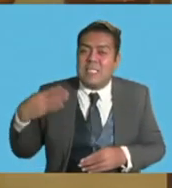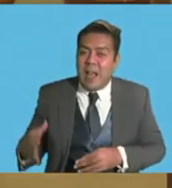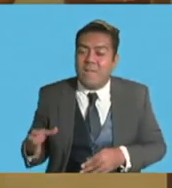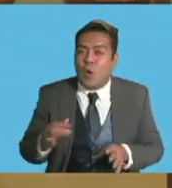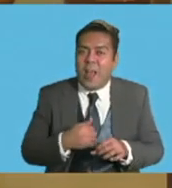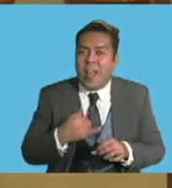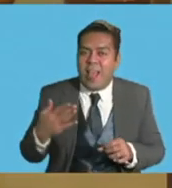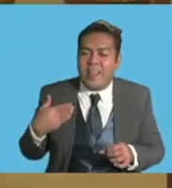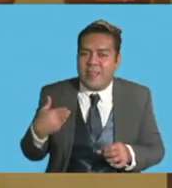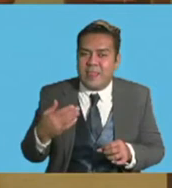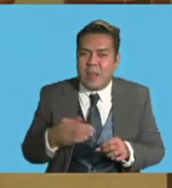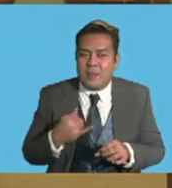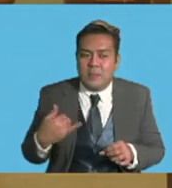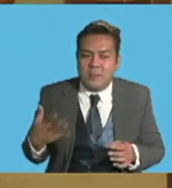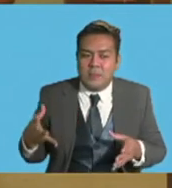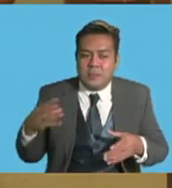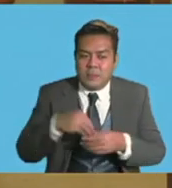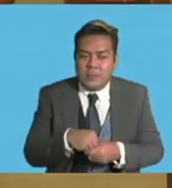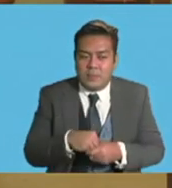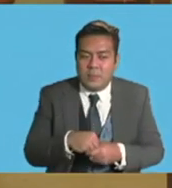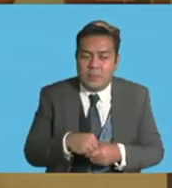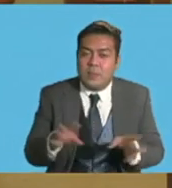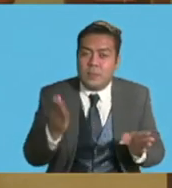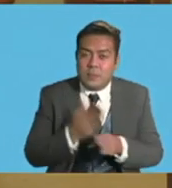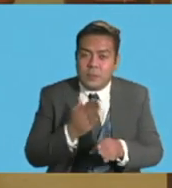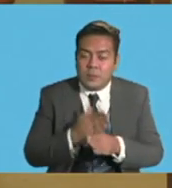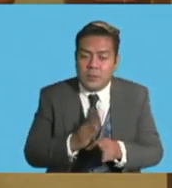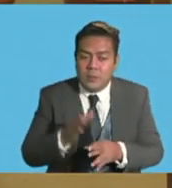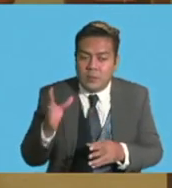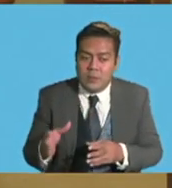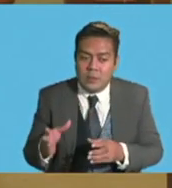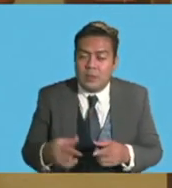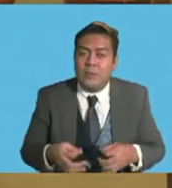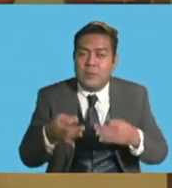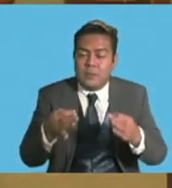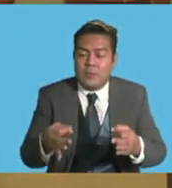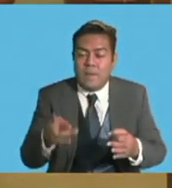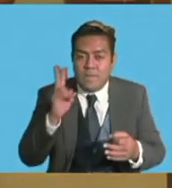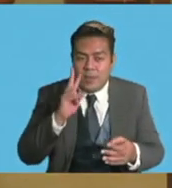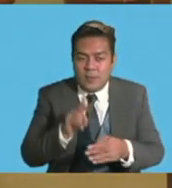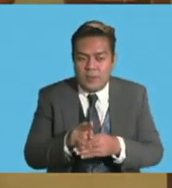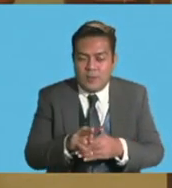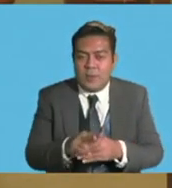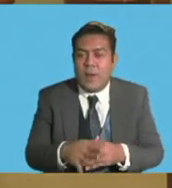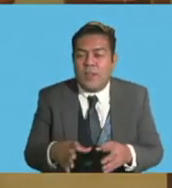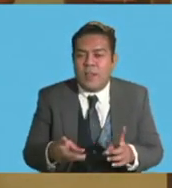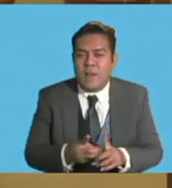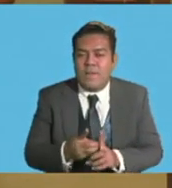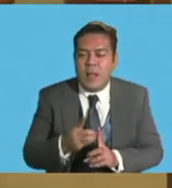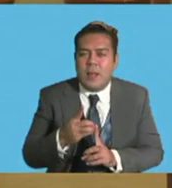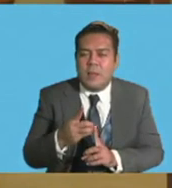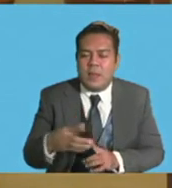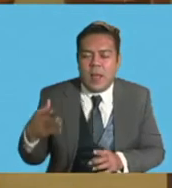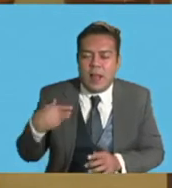Services, the entire ministry staff and allied workers in taking forward the ministry's vision of developing a healthy